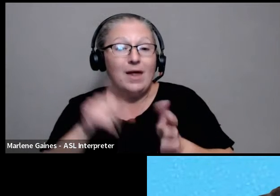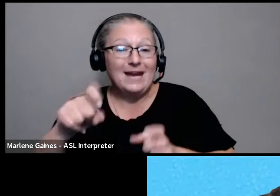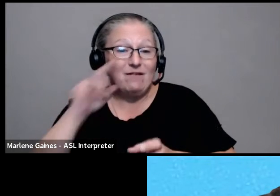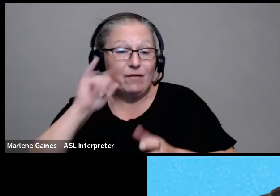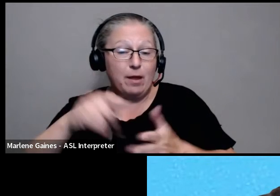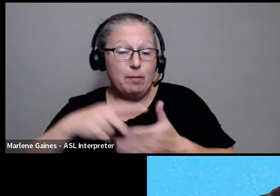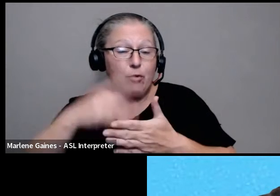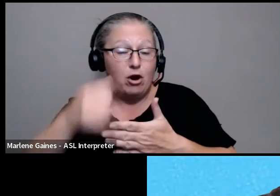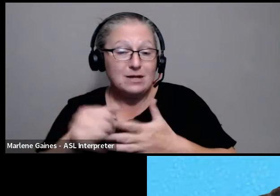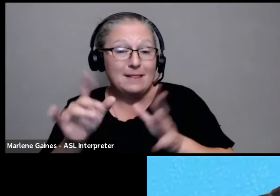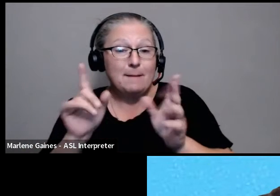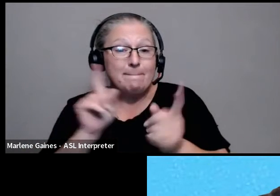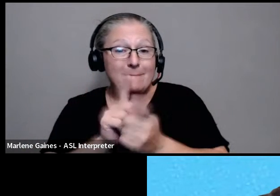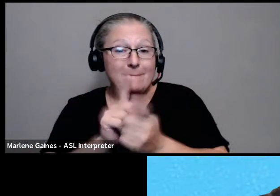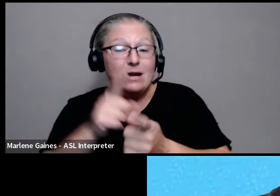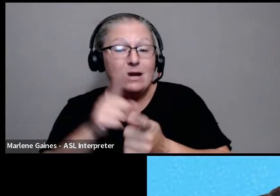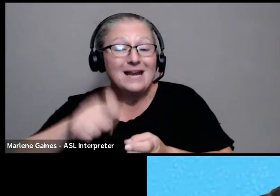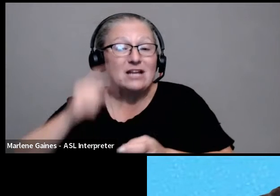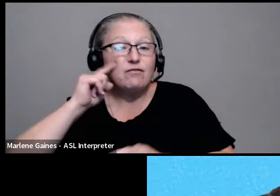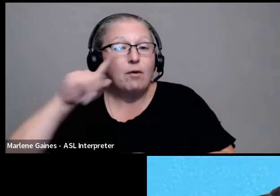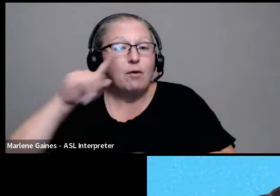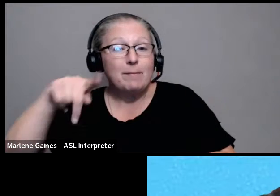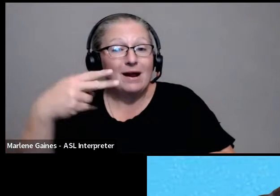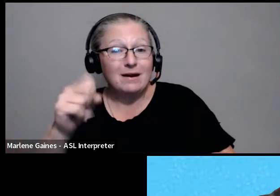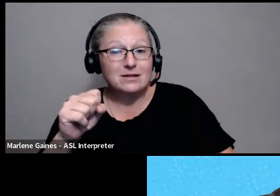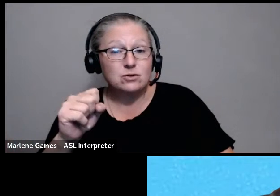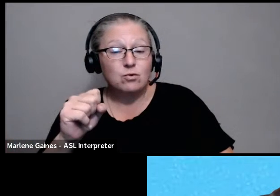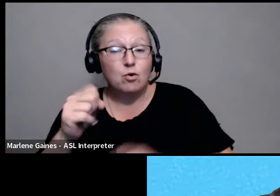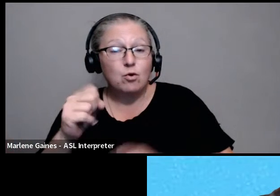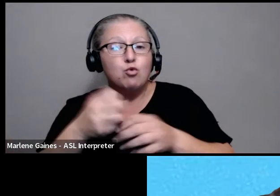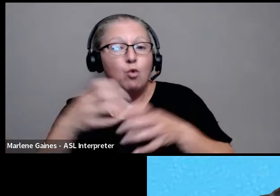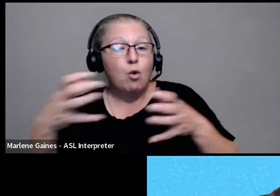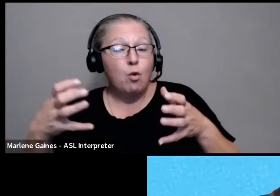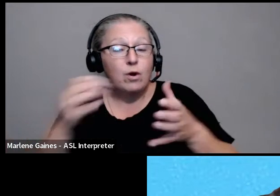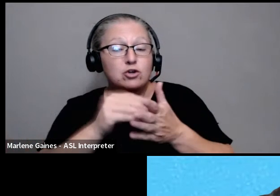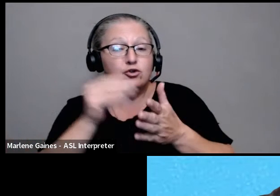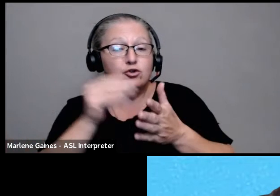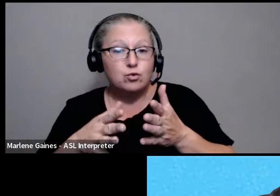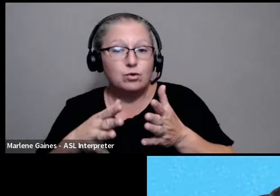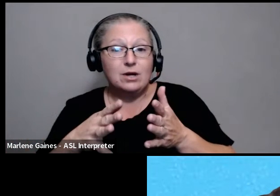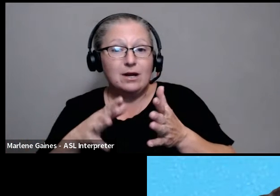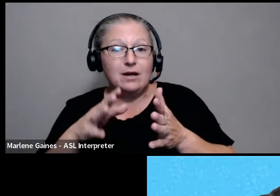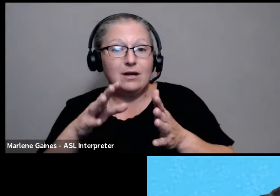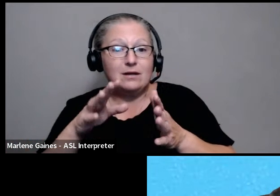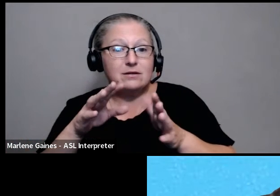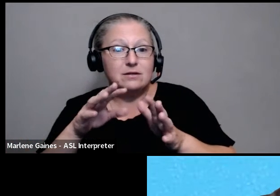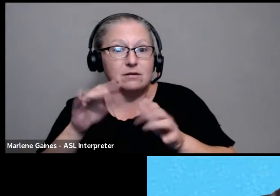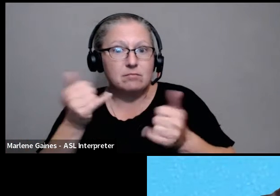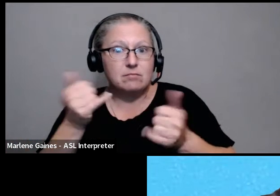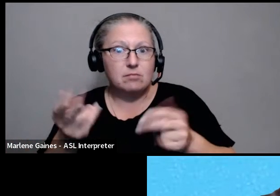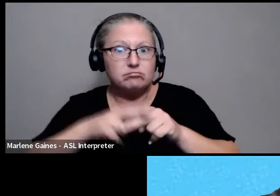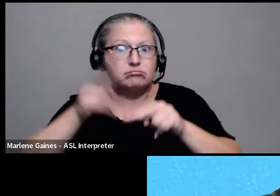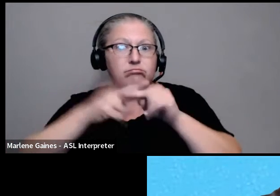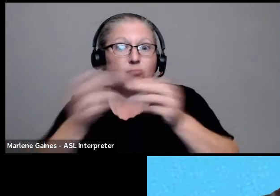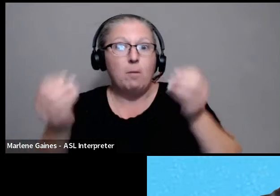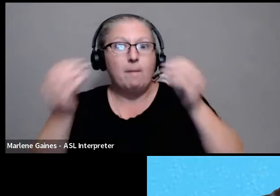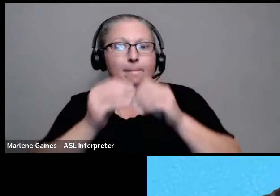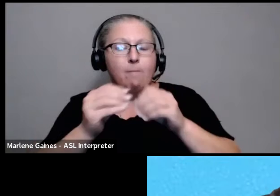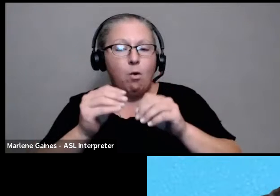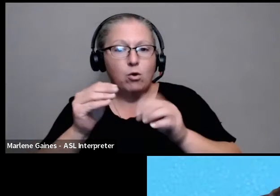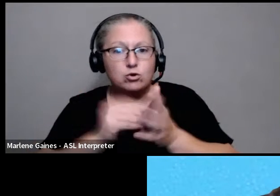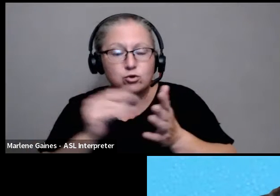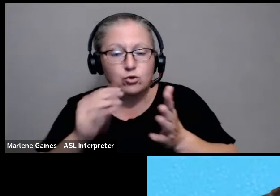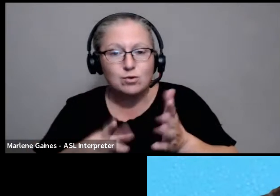project is to meet the needs of Peninsula High School's growing student population. So you're getting bigger. There's more kids coming. You